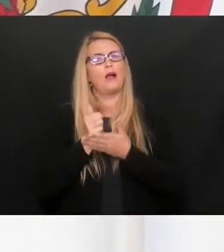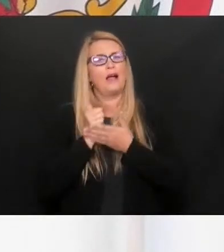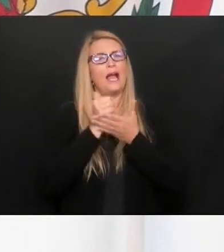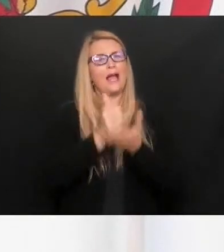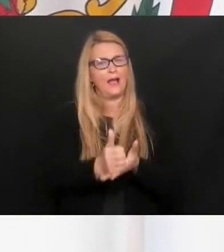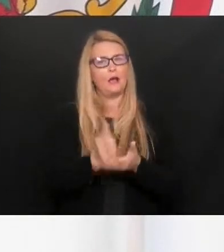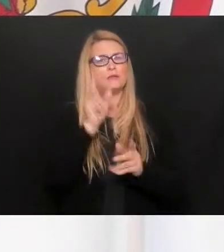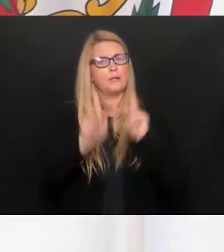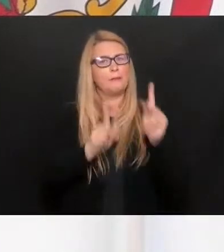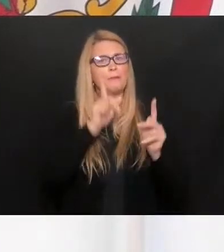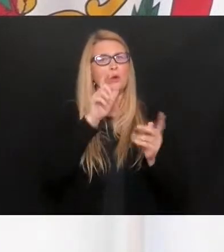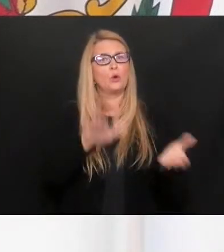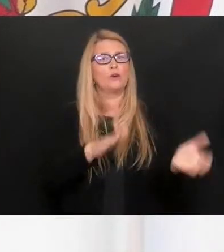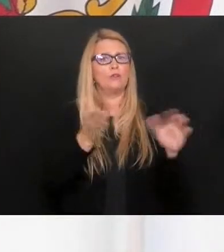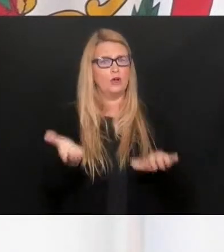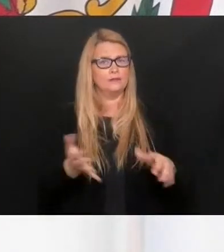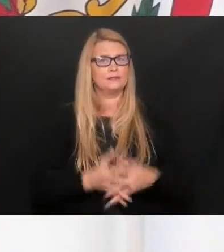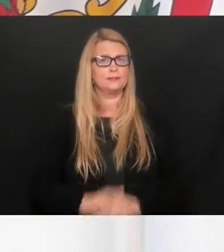that we lost.